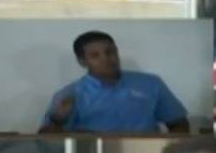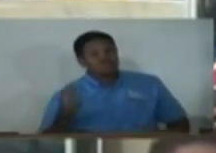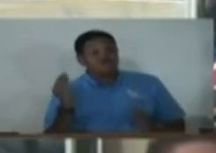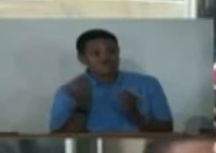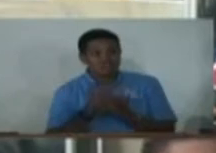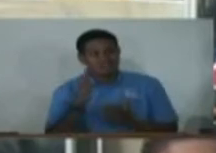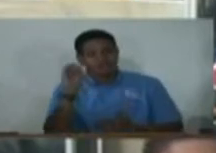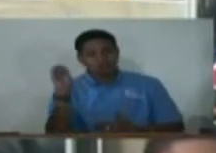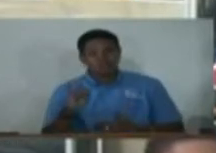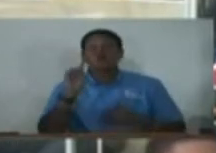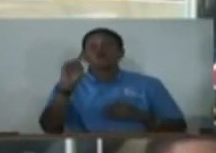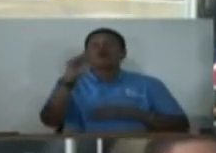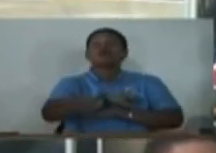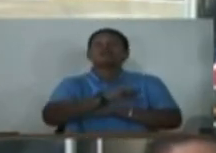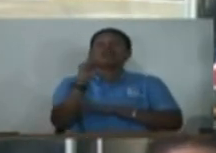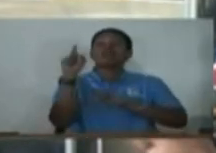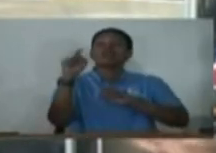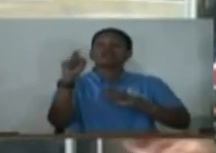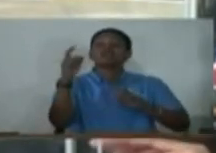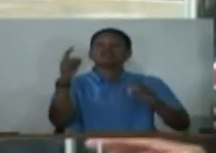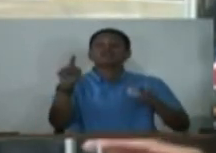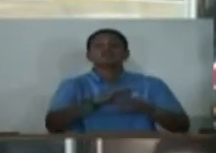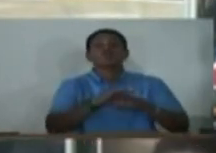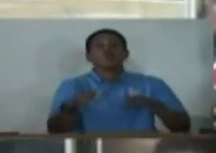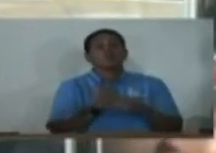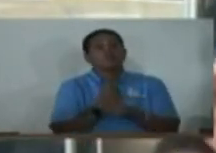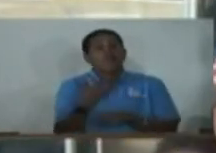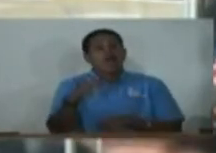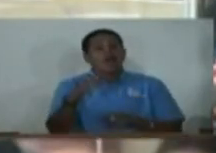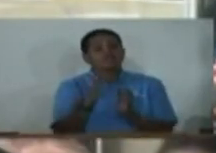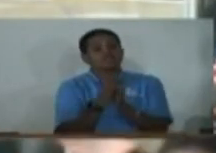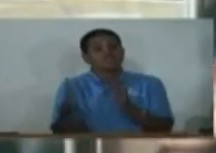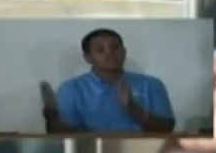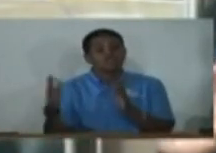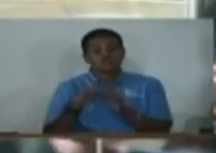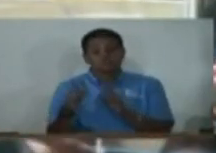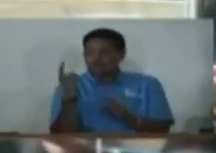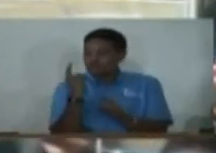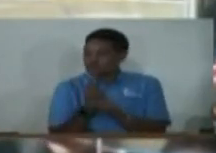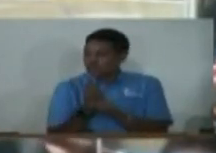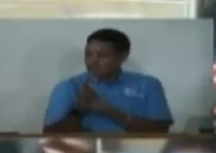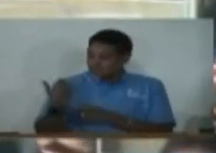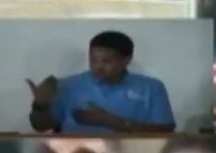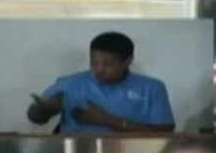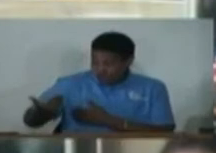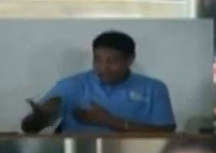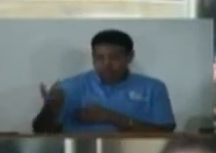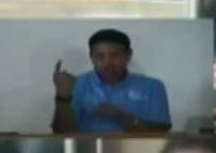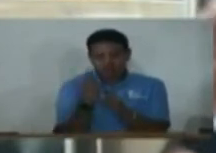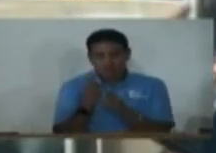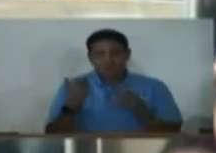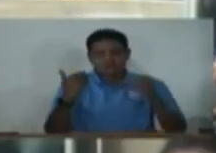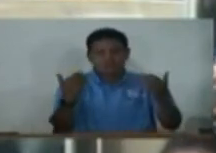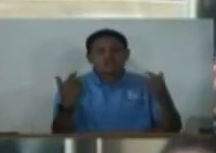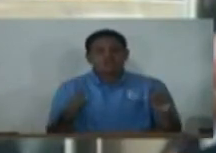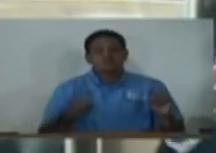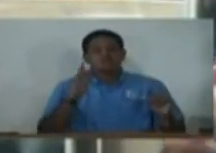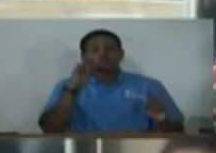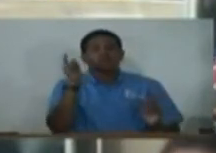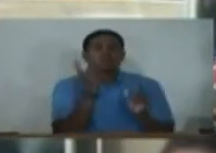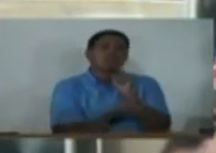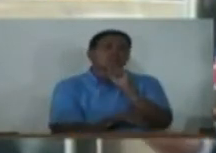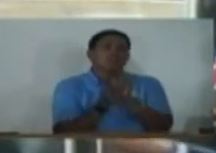result does not make the average, but we are heading, the trend we are heading. It will fluctuate